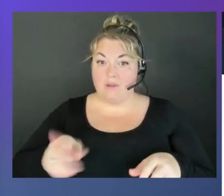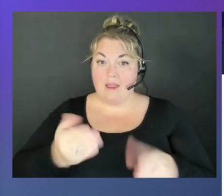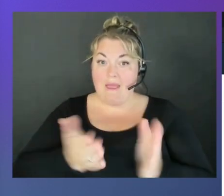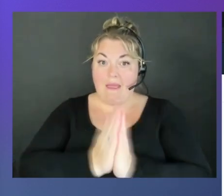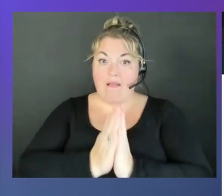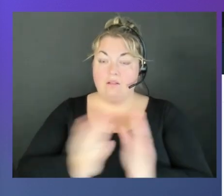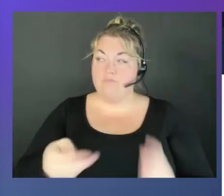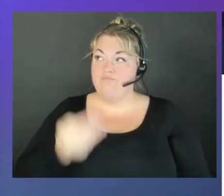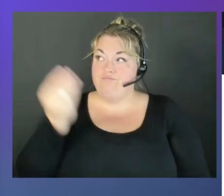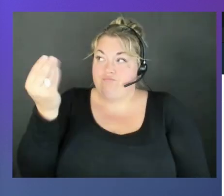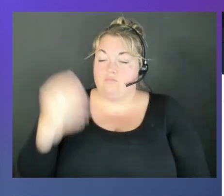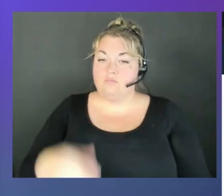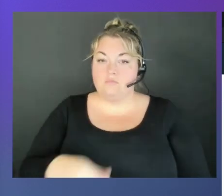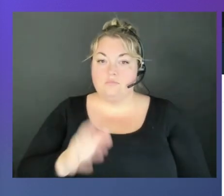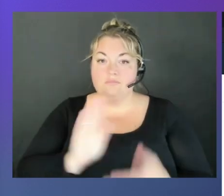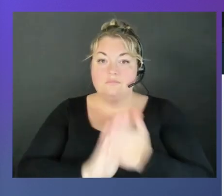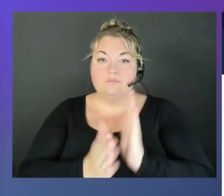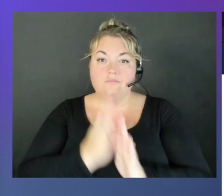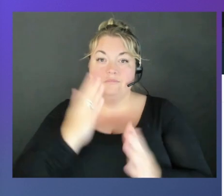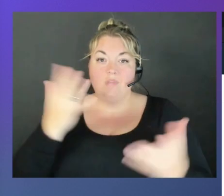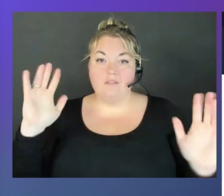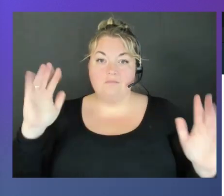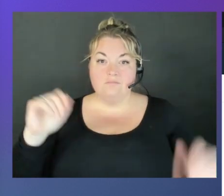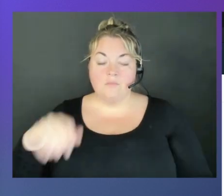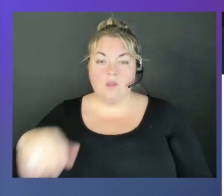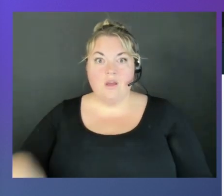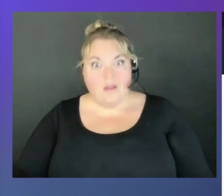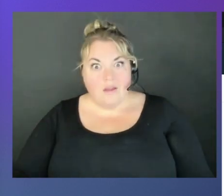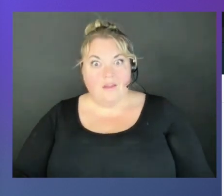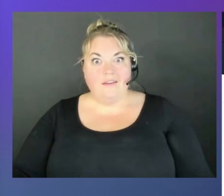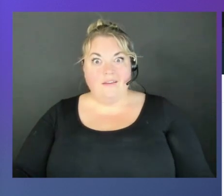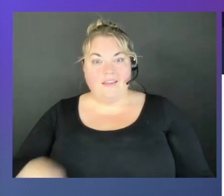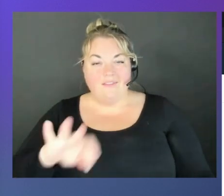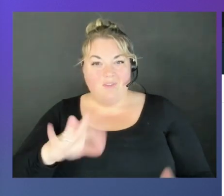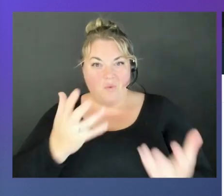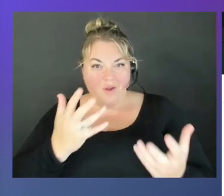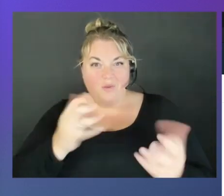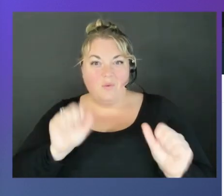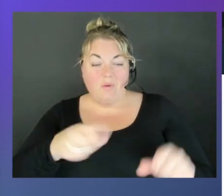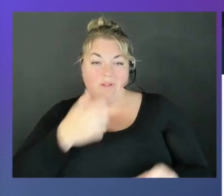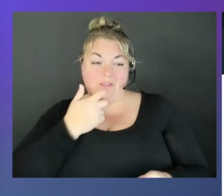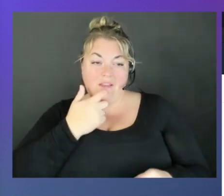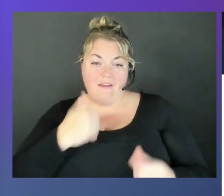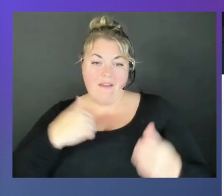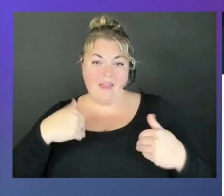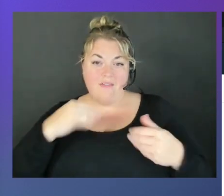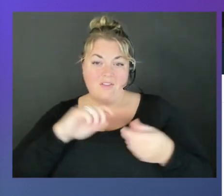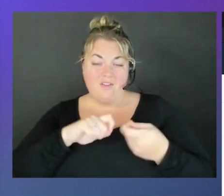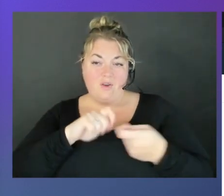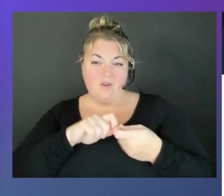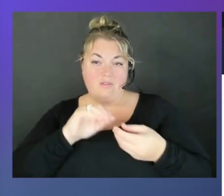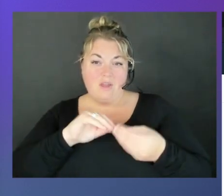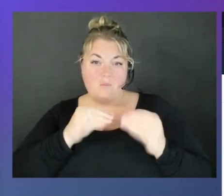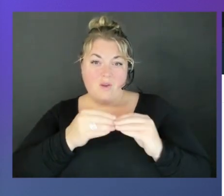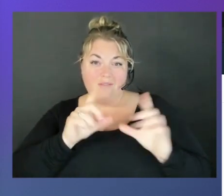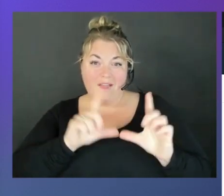go, off to the races. Yeah, that's it. And if you want to, you can say, I have a certain number of licenses for Nginx. Let's say I